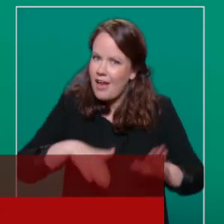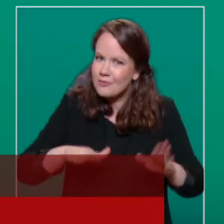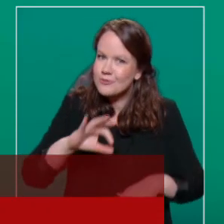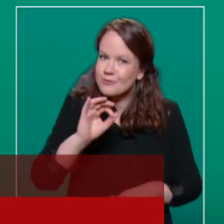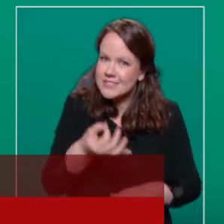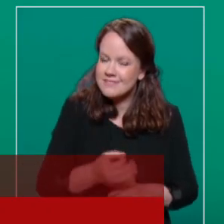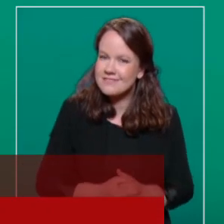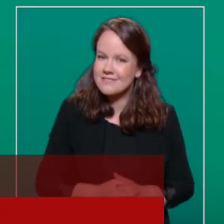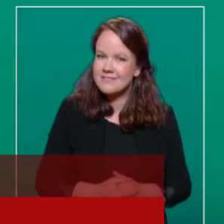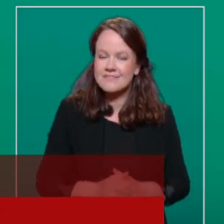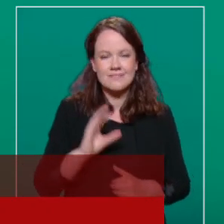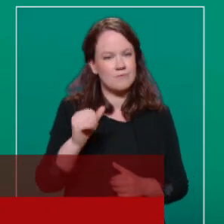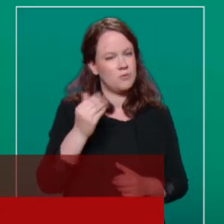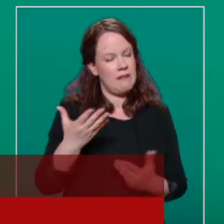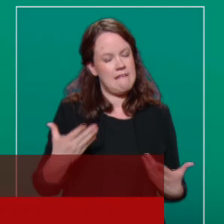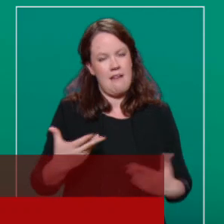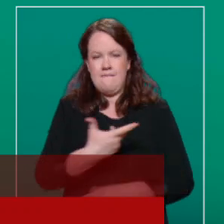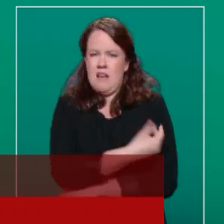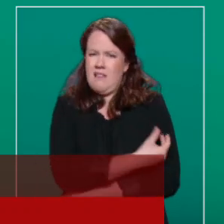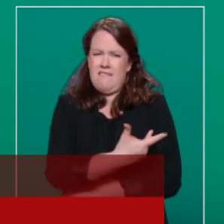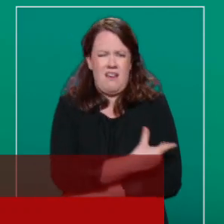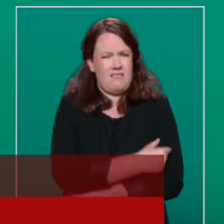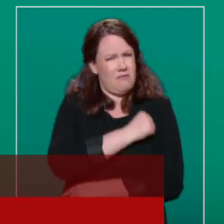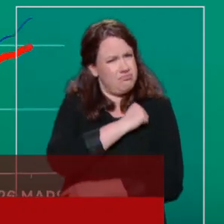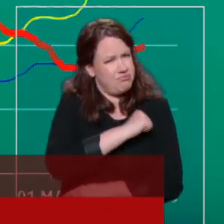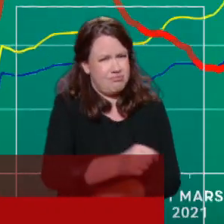So our main issue today is to accelerate